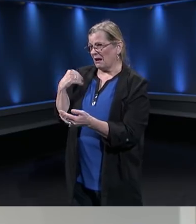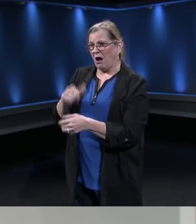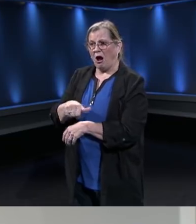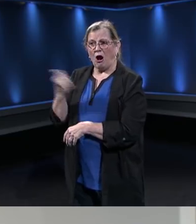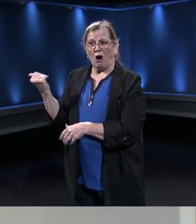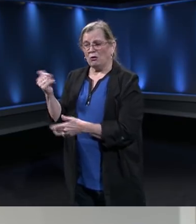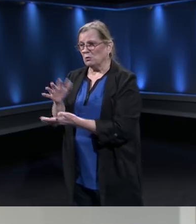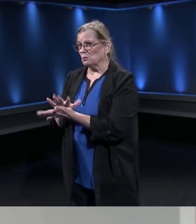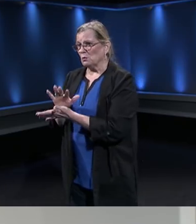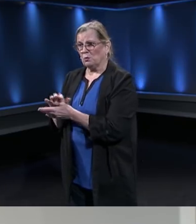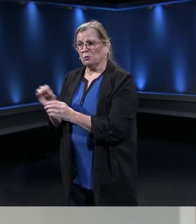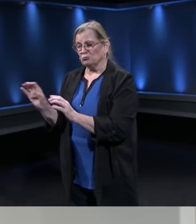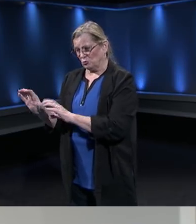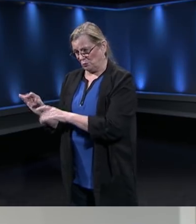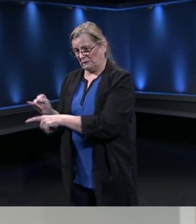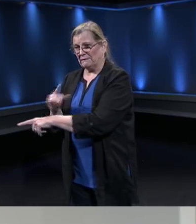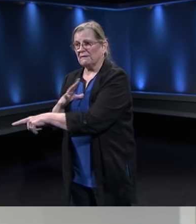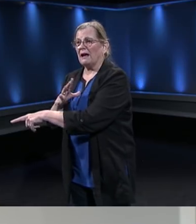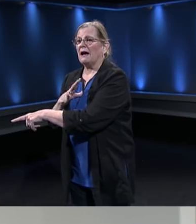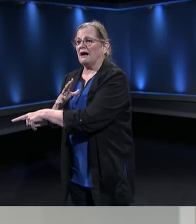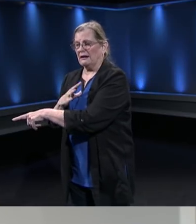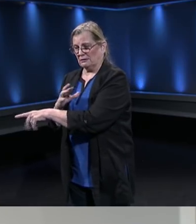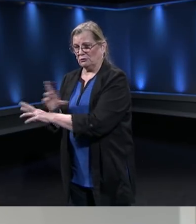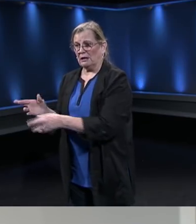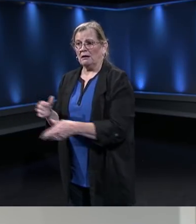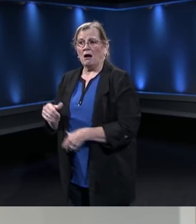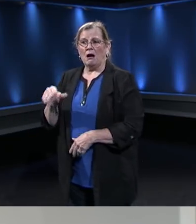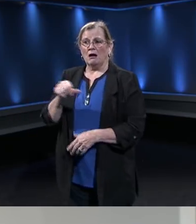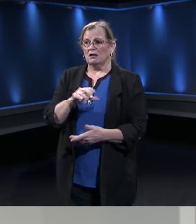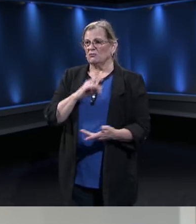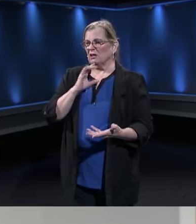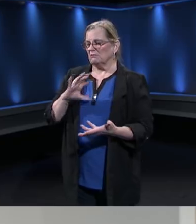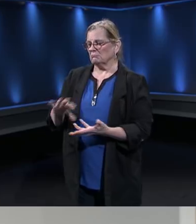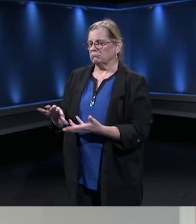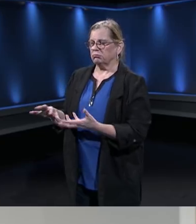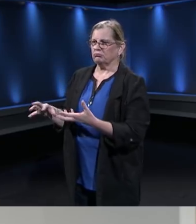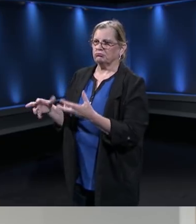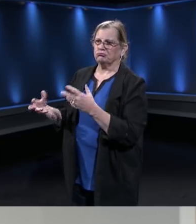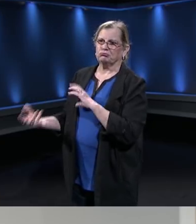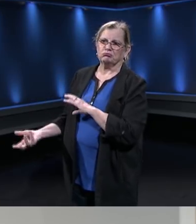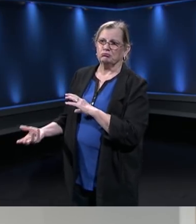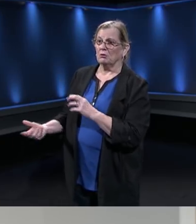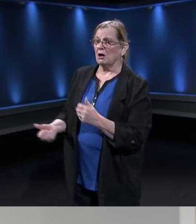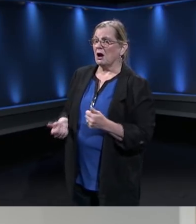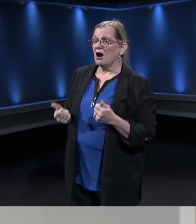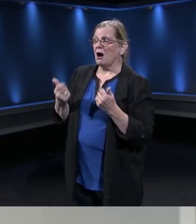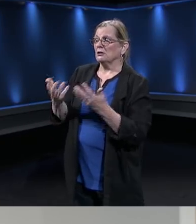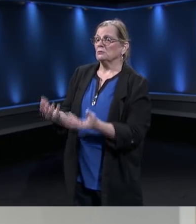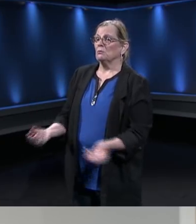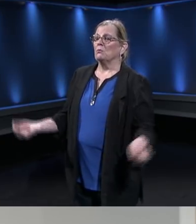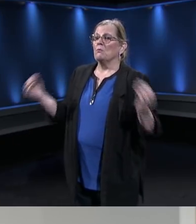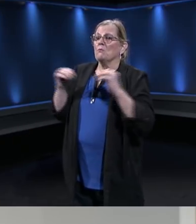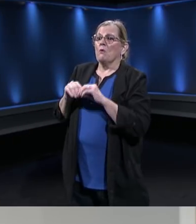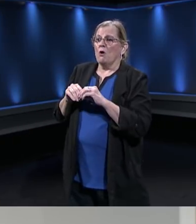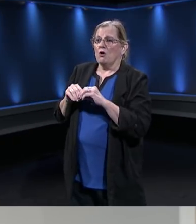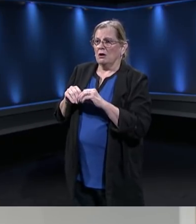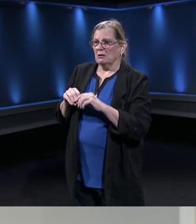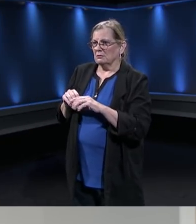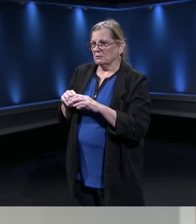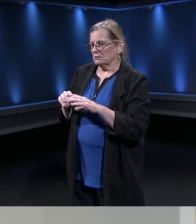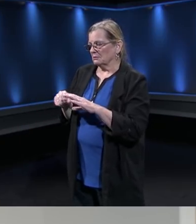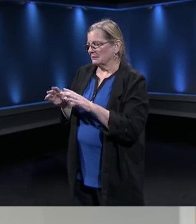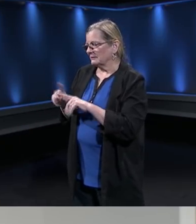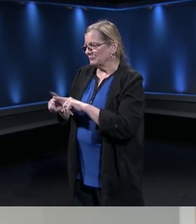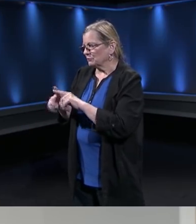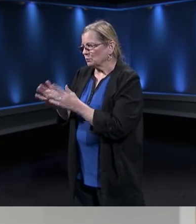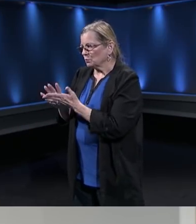is causing confusion, it's causing chaos, and it is causing more of those districts to shut down as quickly as